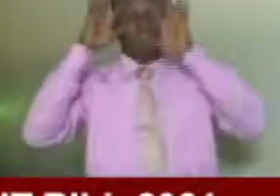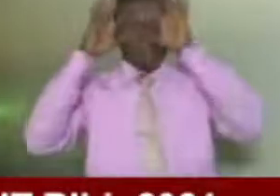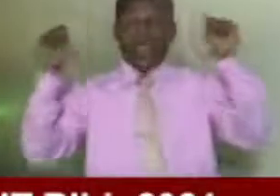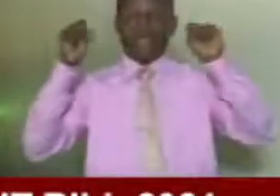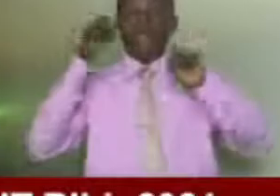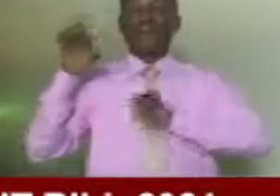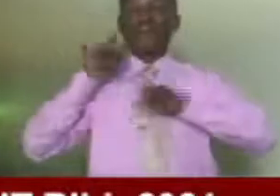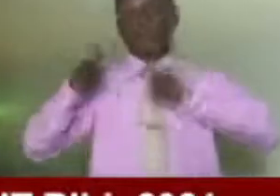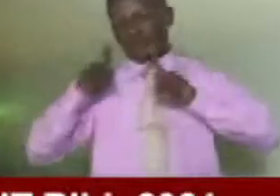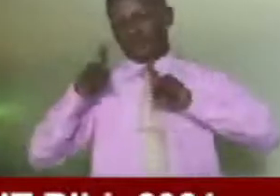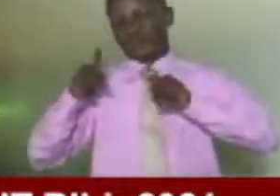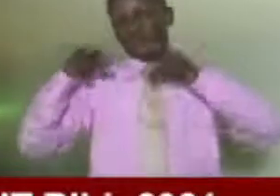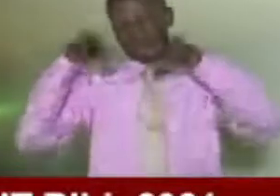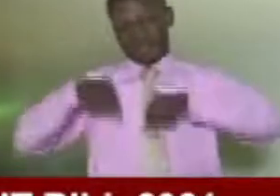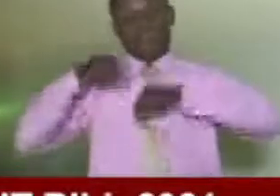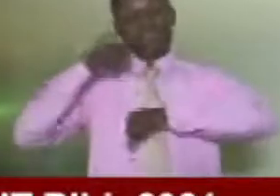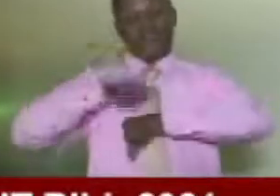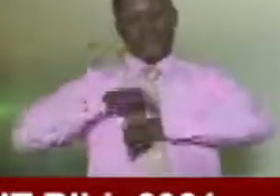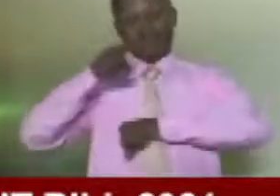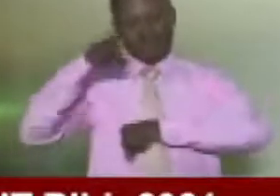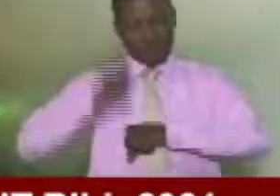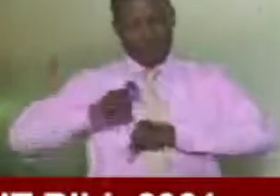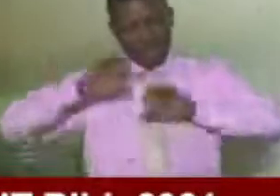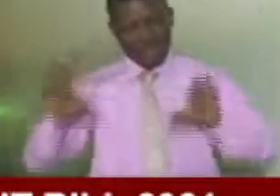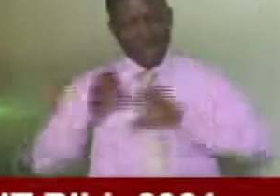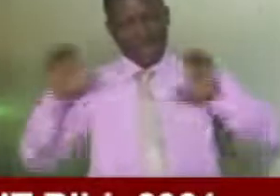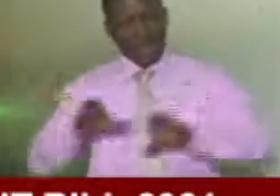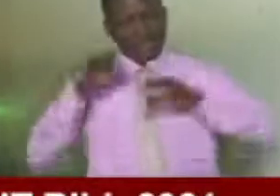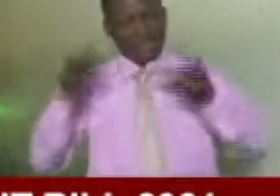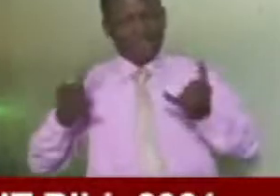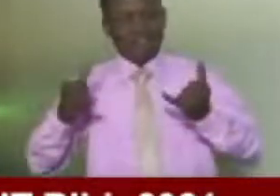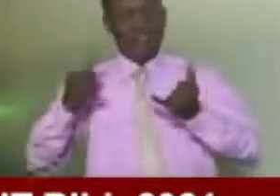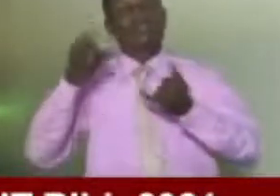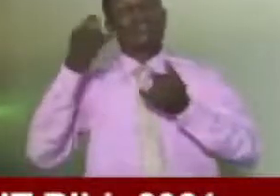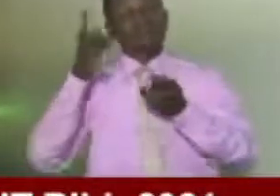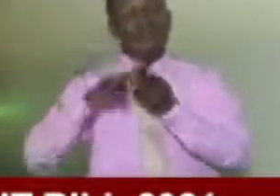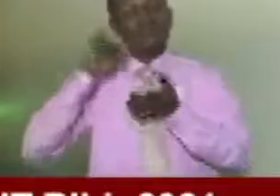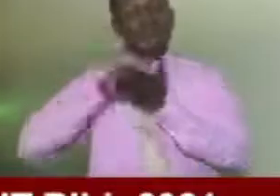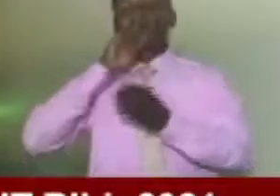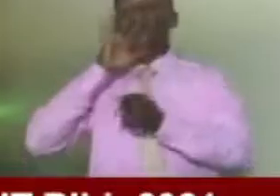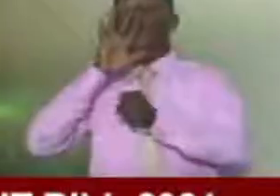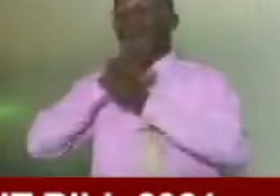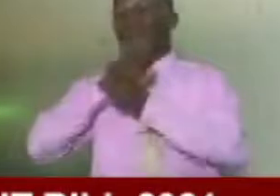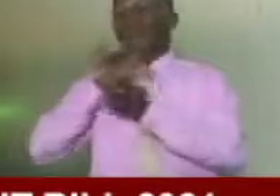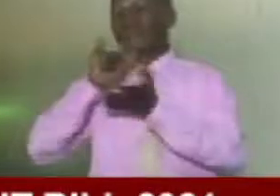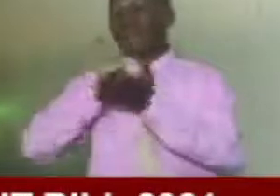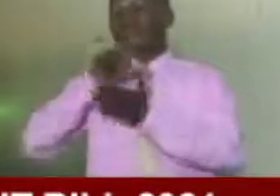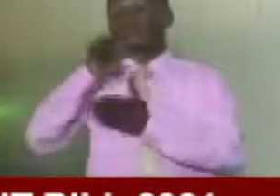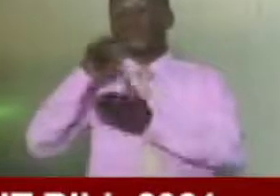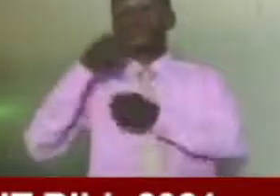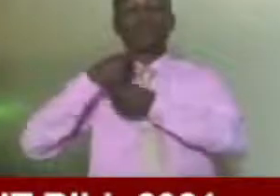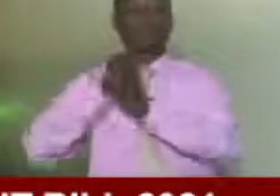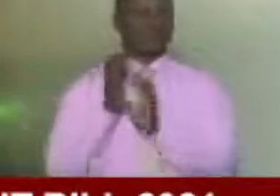This is the time to put action to the words and the promise that you made.